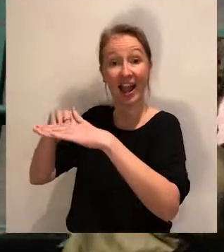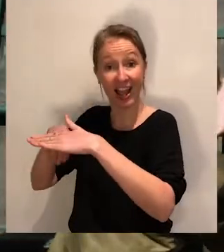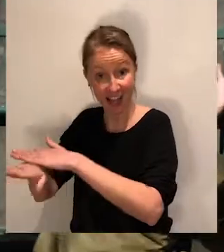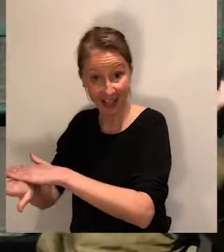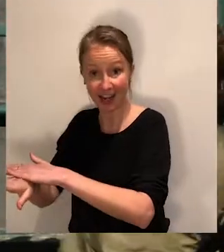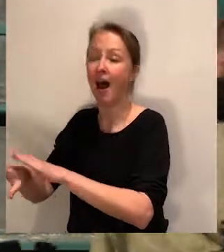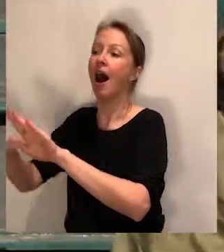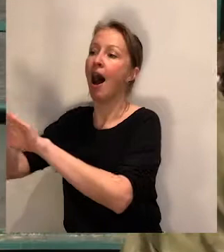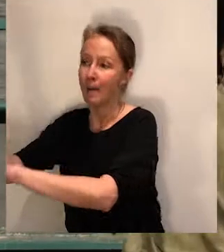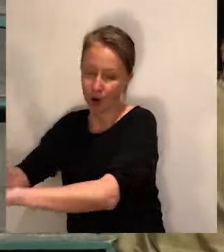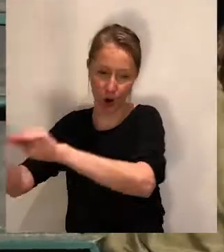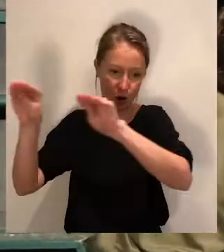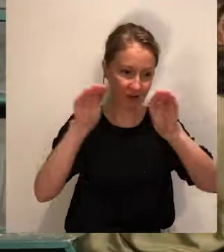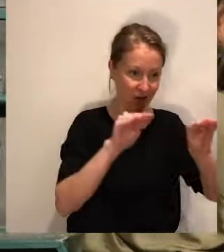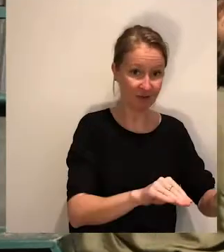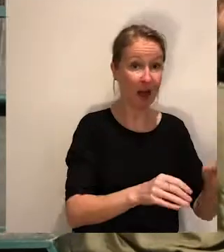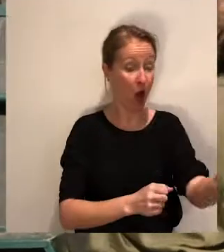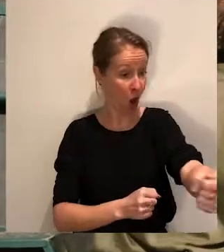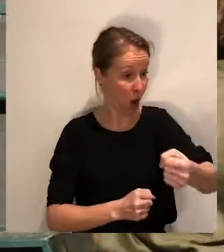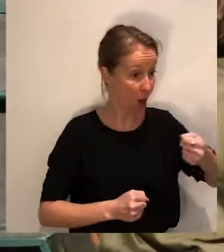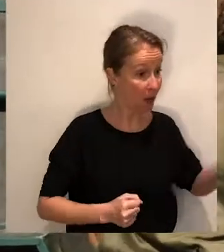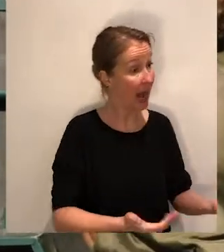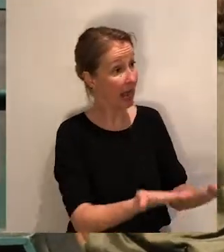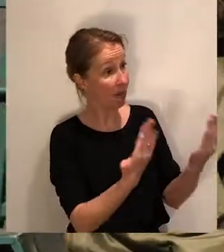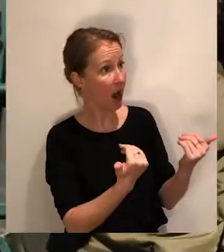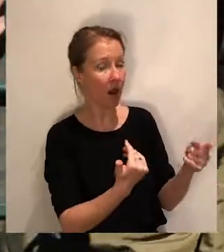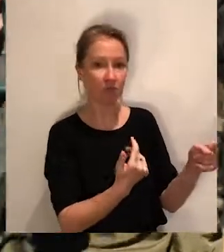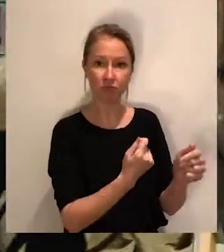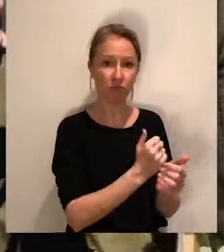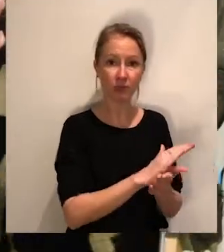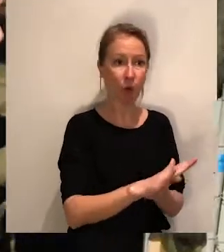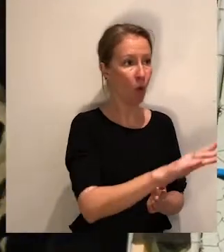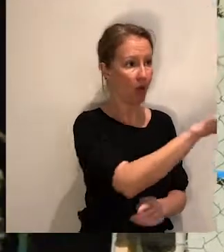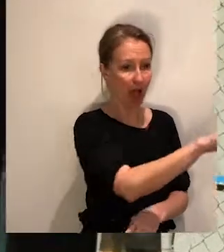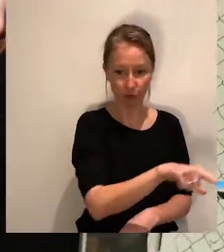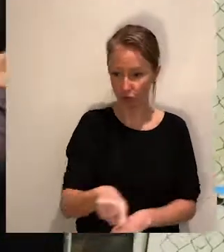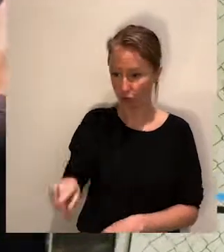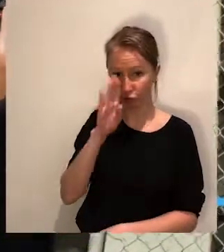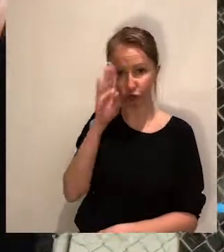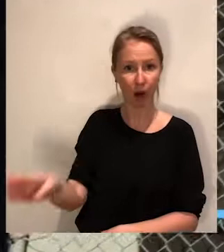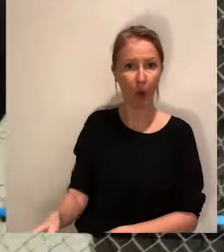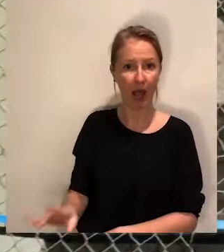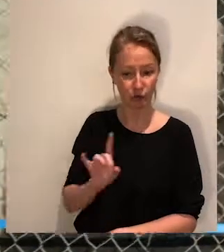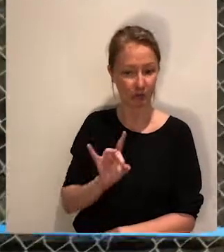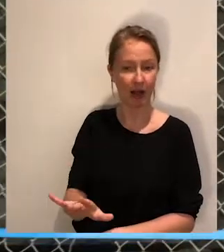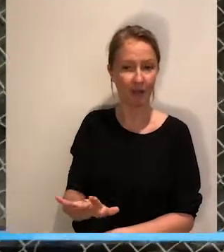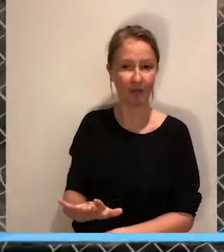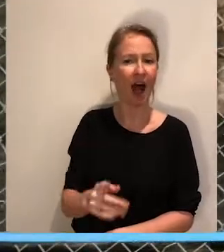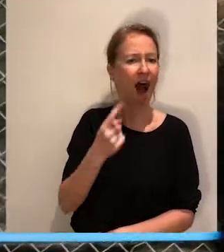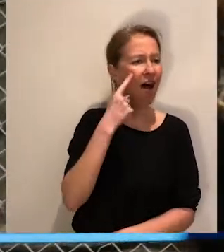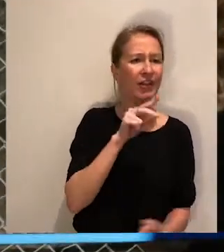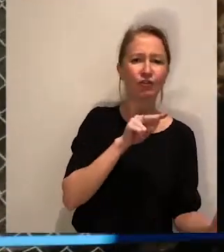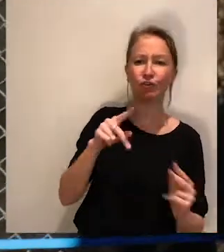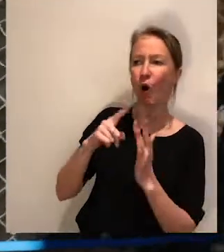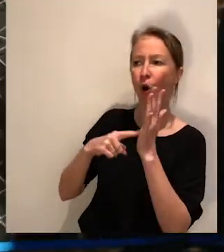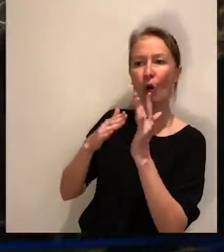again. Yes, so much smoother. She just walked casually off that trailer and then straight into the barn. I think she saw Jimmy Yu's face at the other